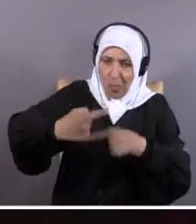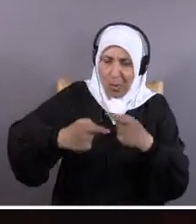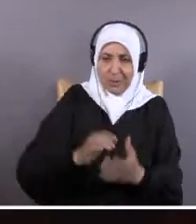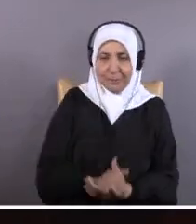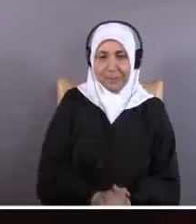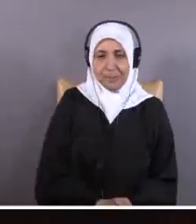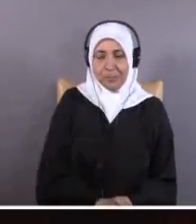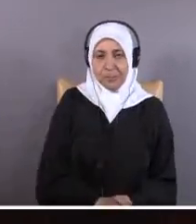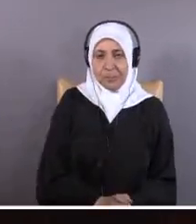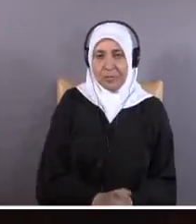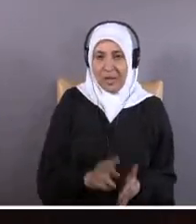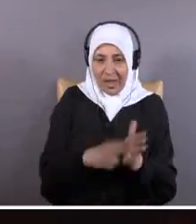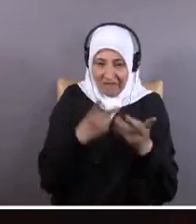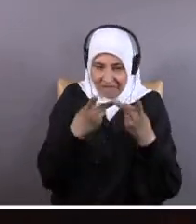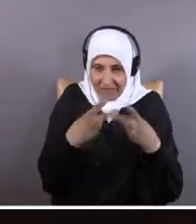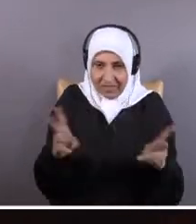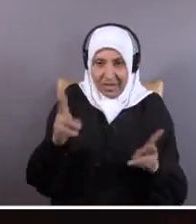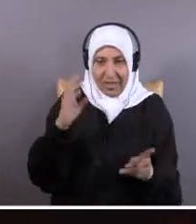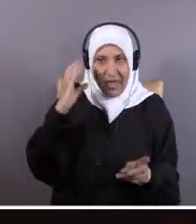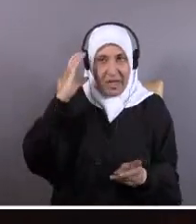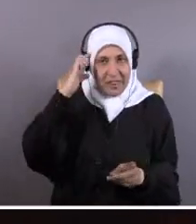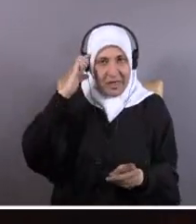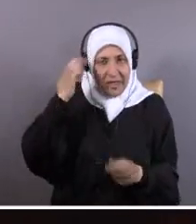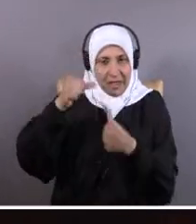long before the dinosaurs,